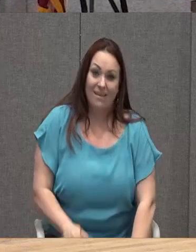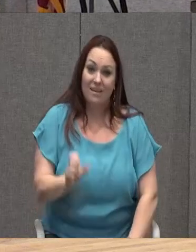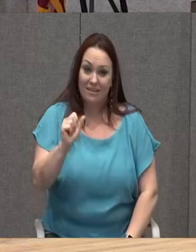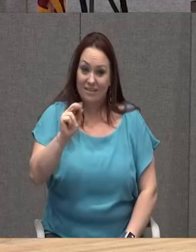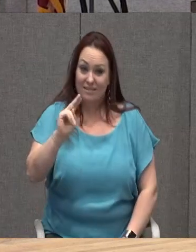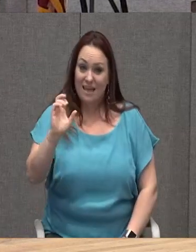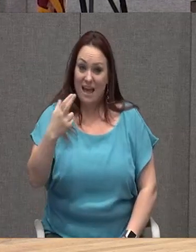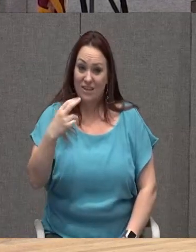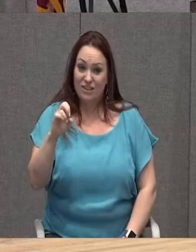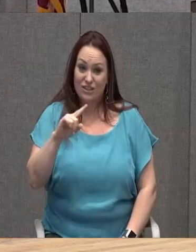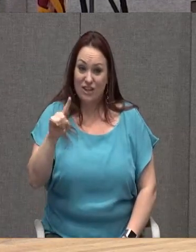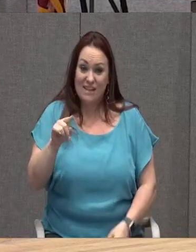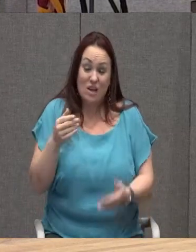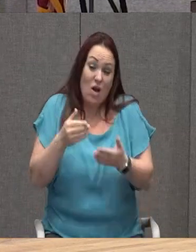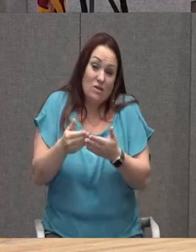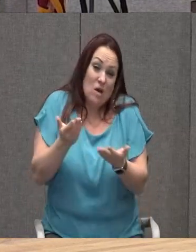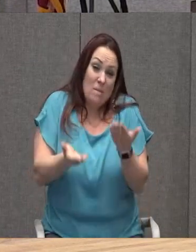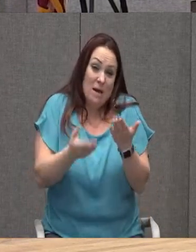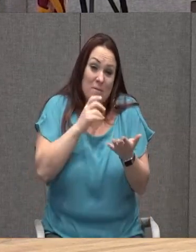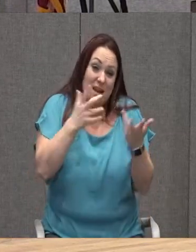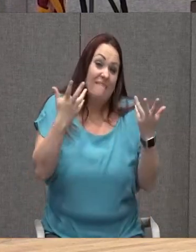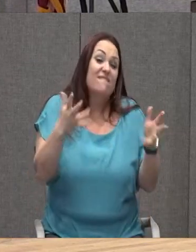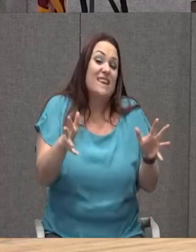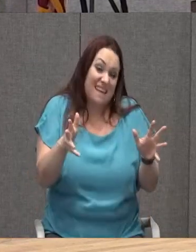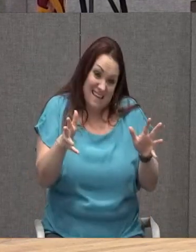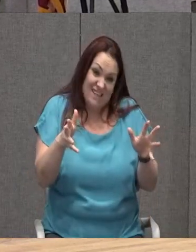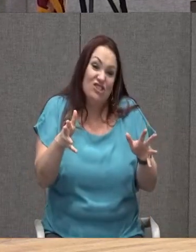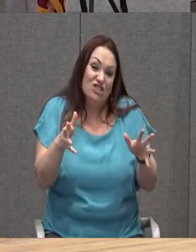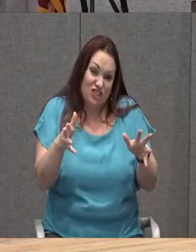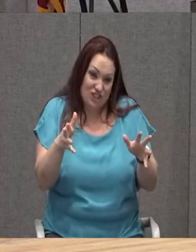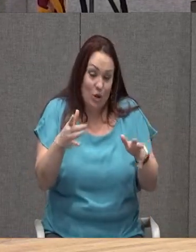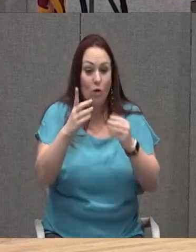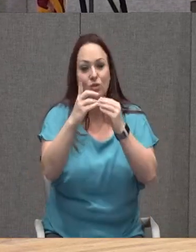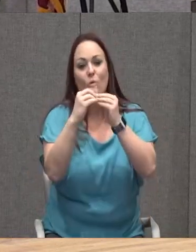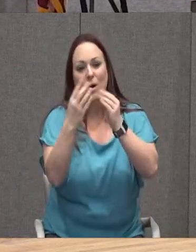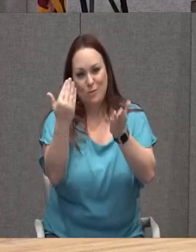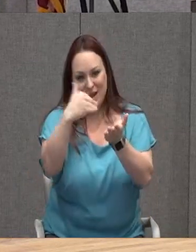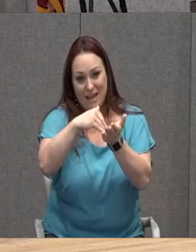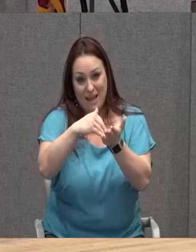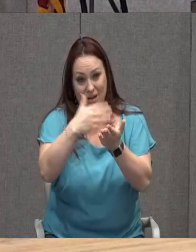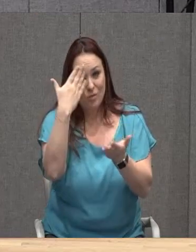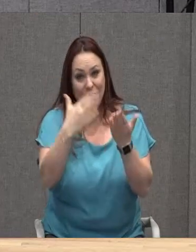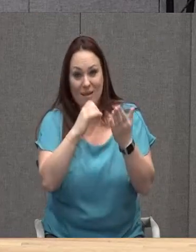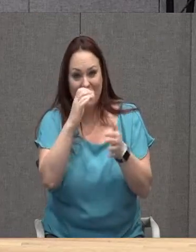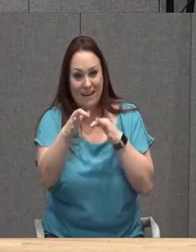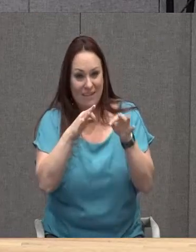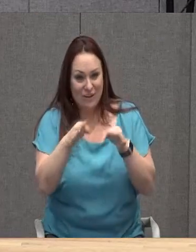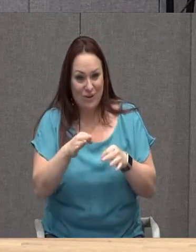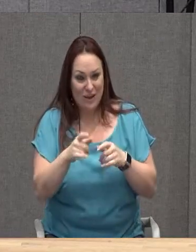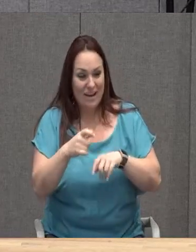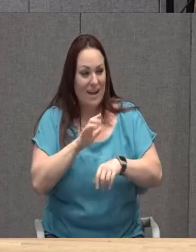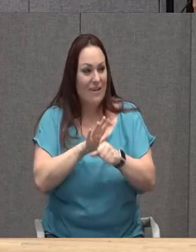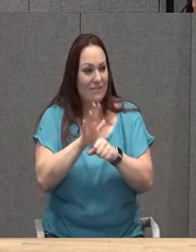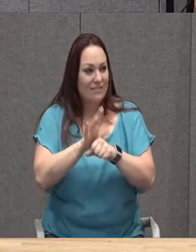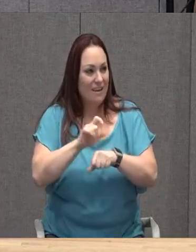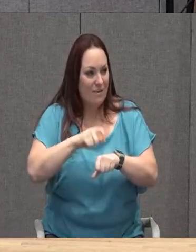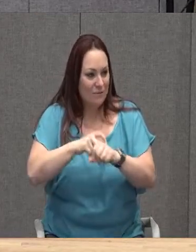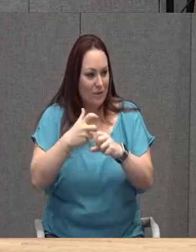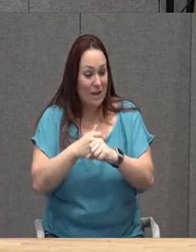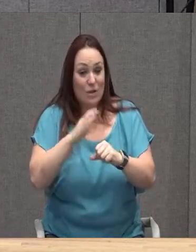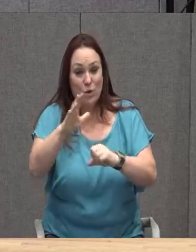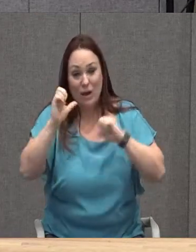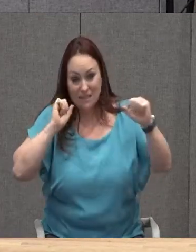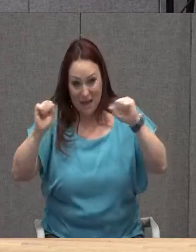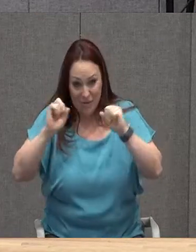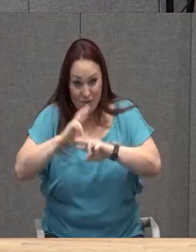Sanchez also is maybe not quite done. So one more time. We might not have given you enough time to get your towel ready.